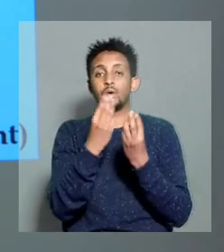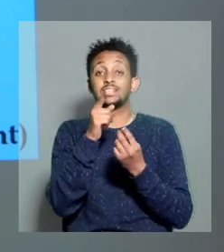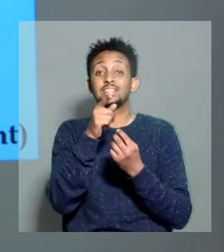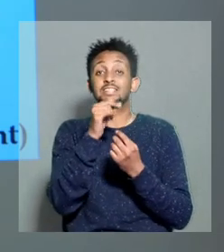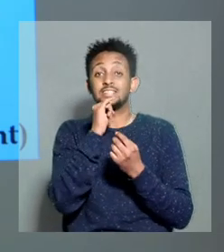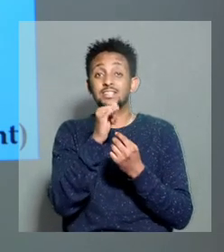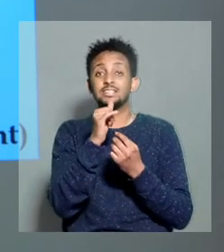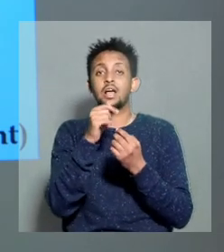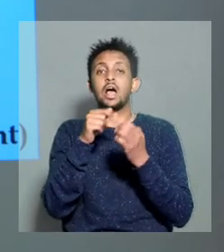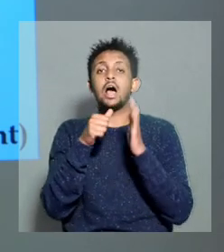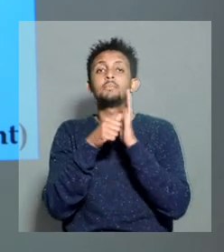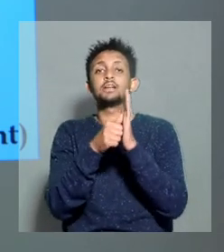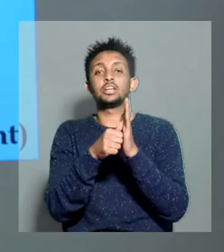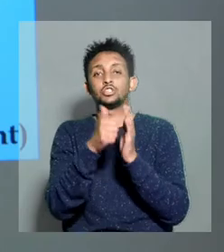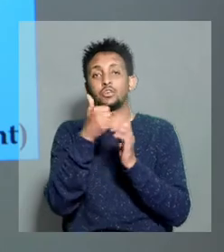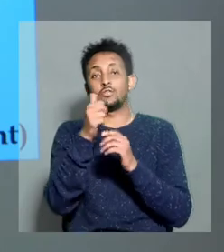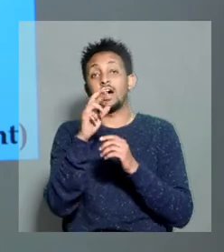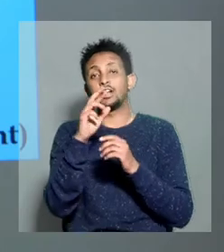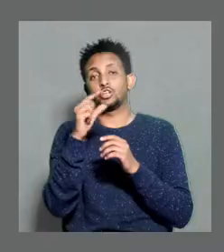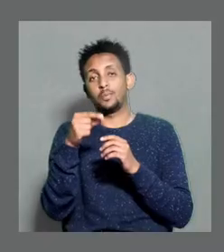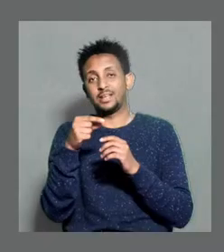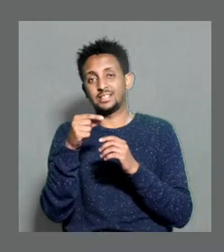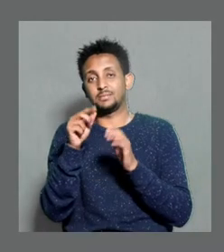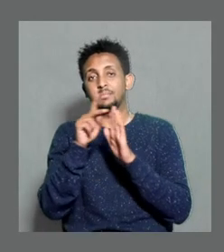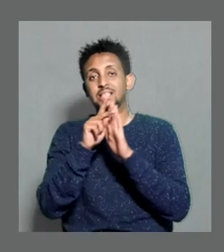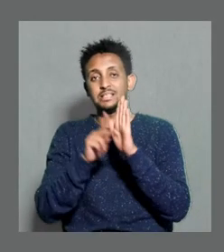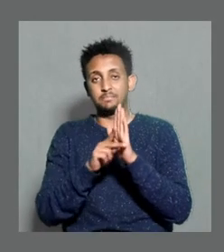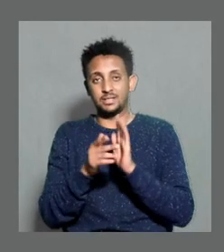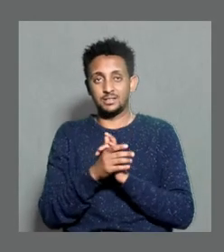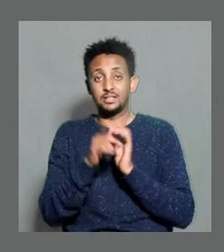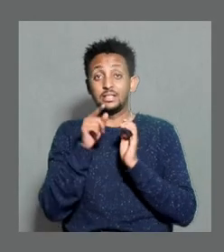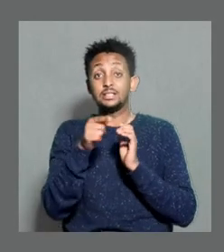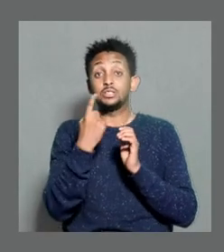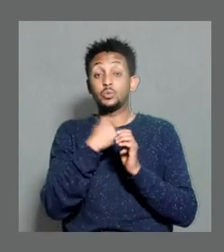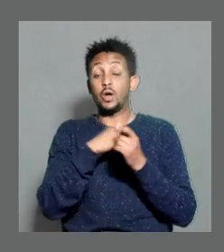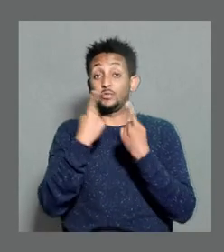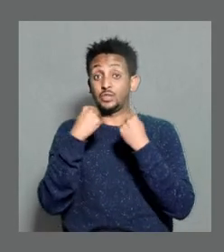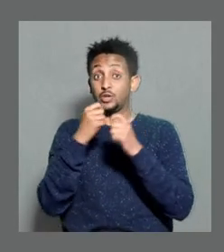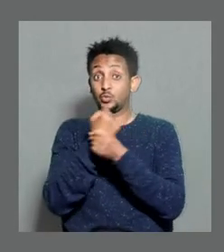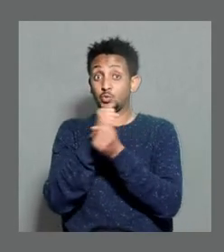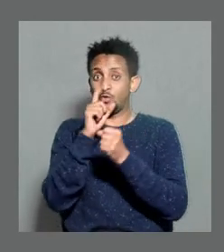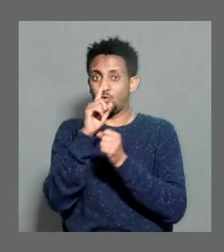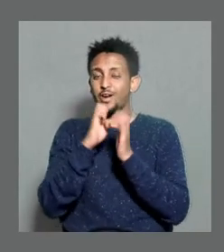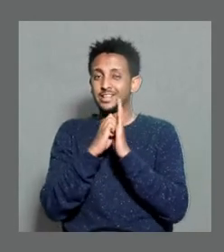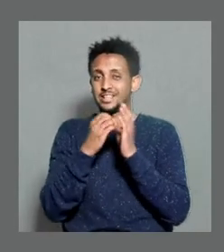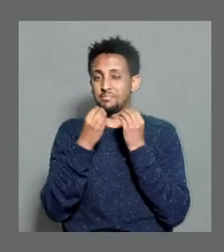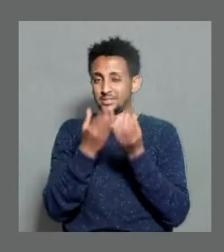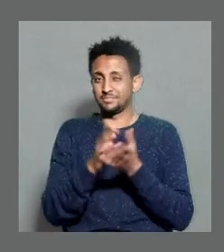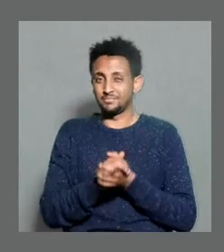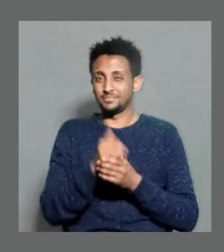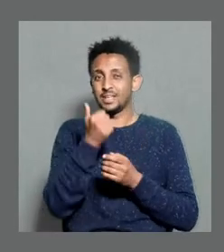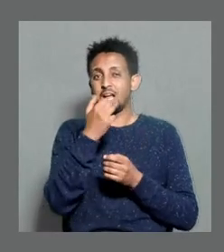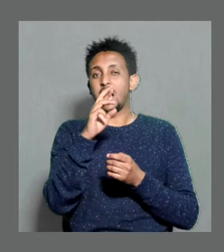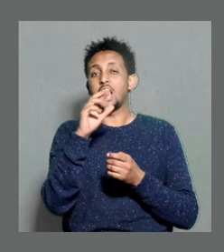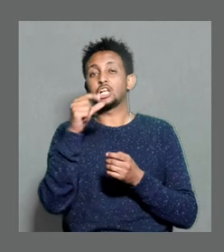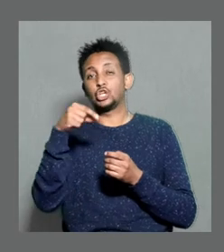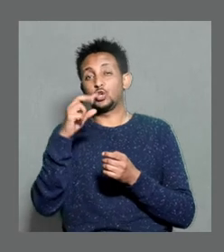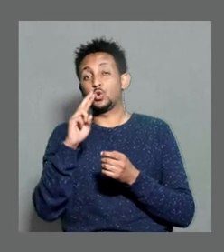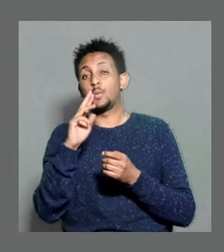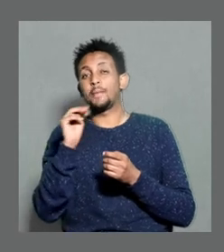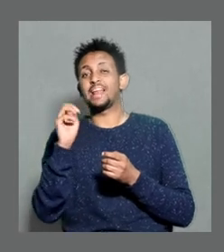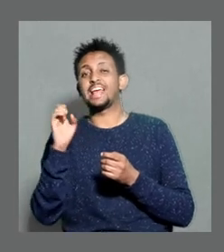is the applications of Archimedes' principle. Here, let's try to solve one example on Archimedes'